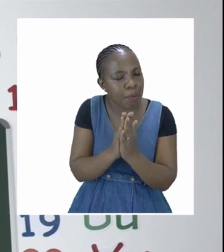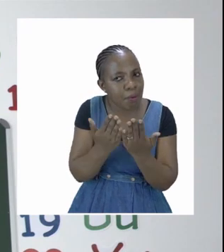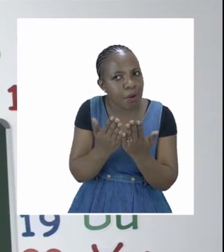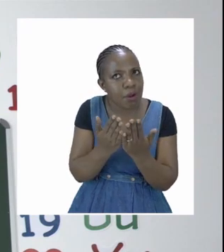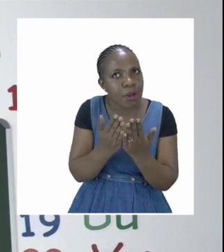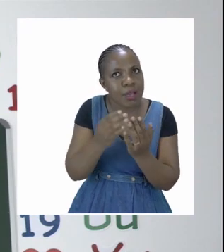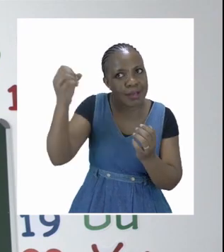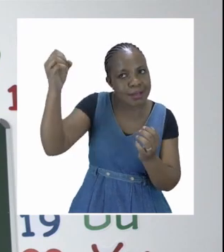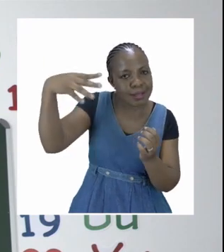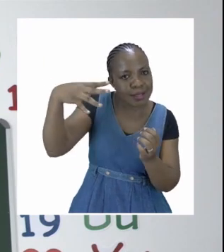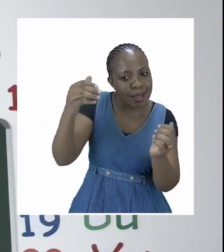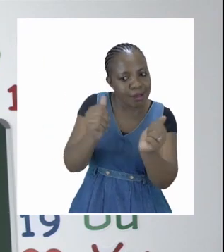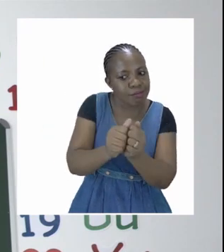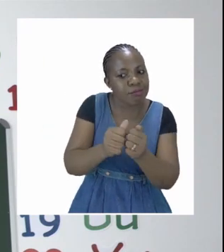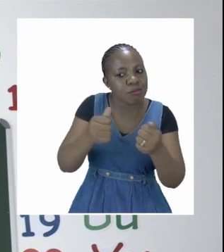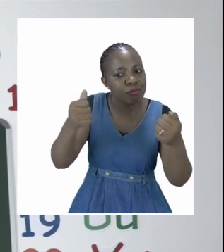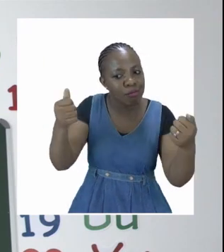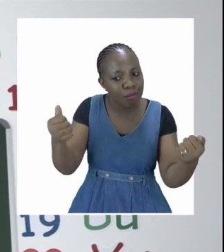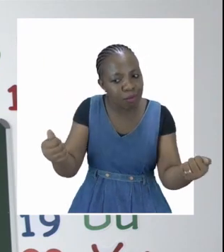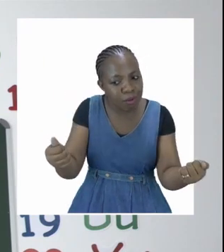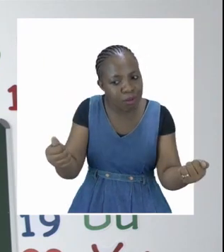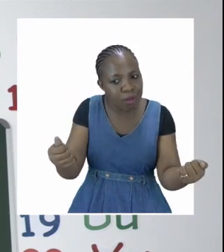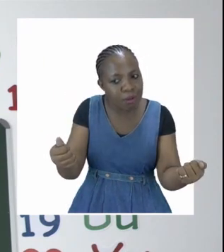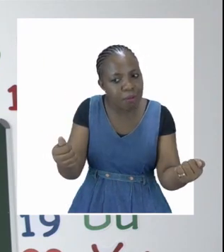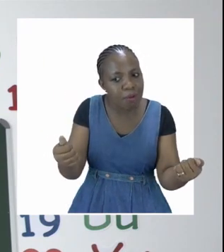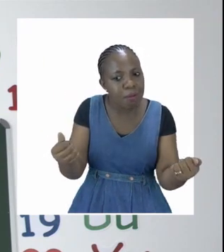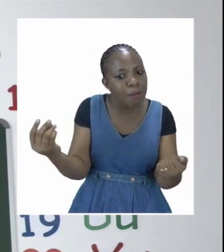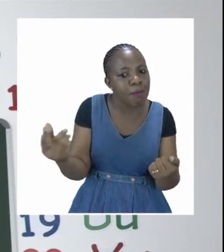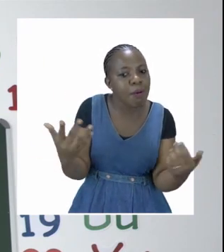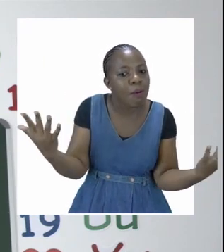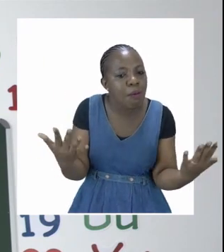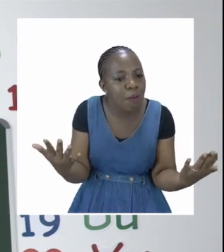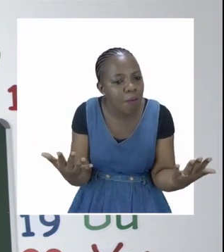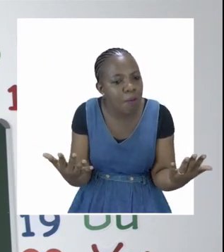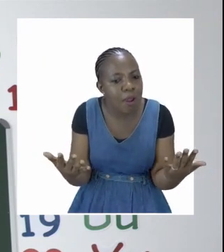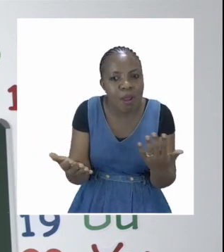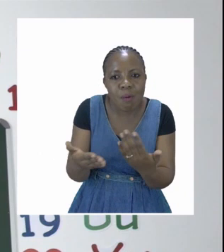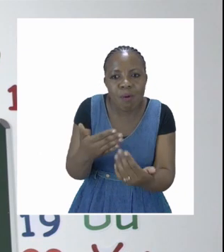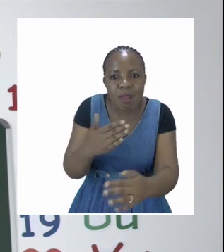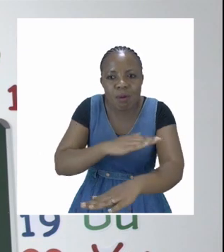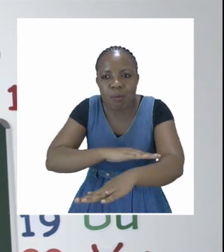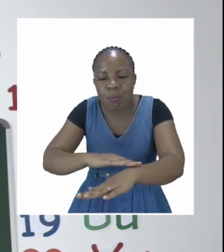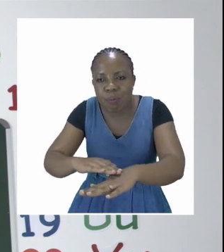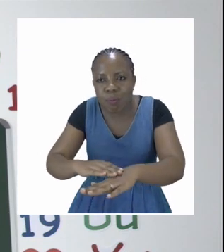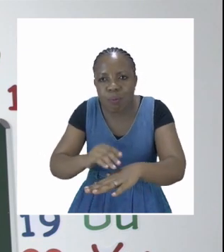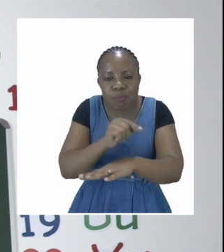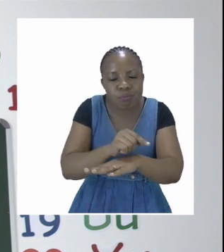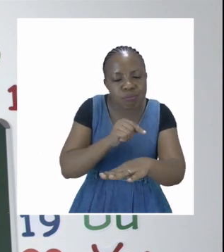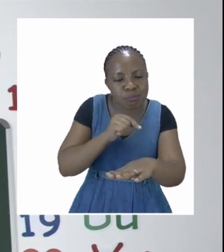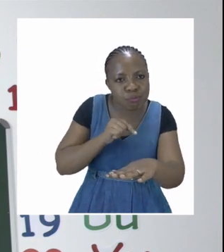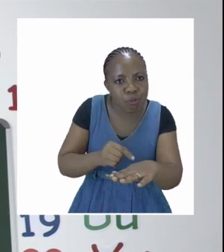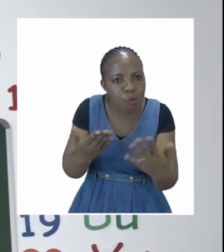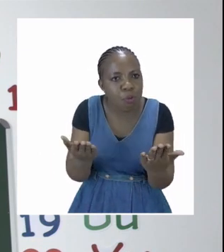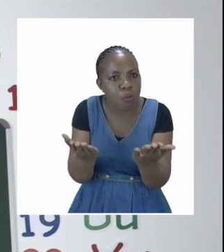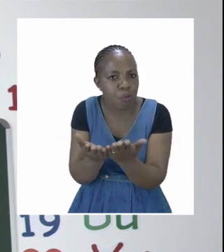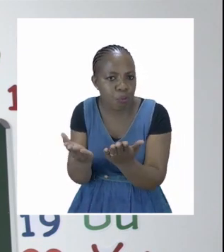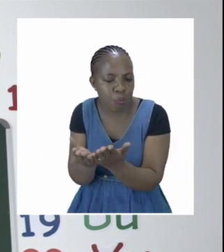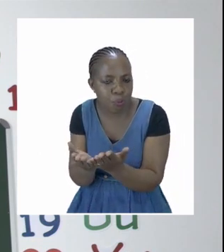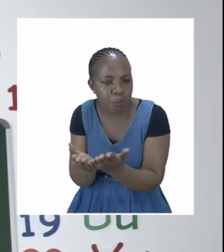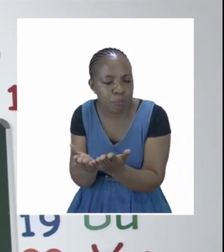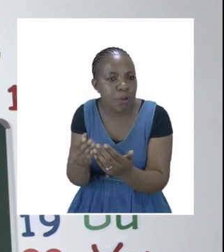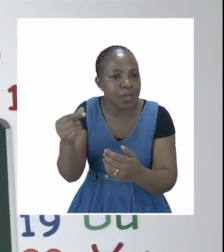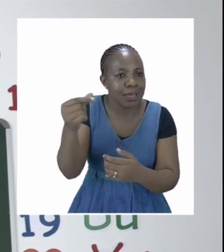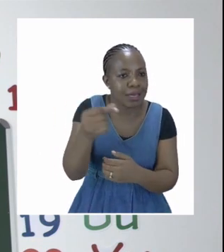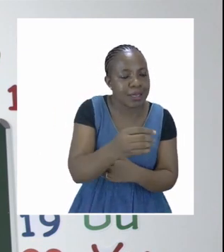or at your school every Monday to Thursday for pre-primary up until